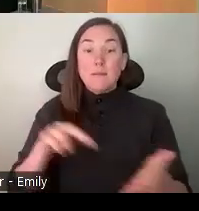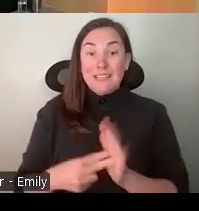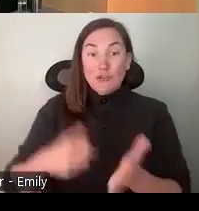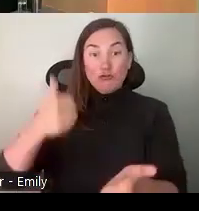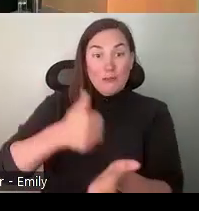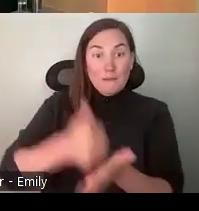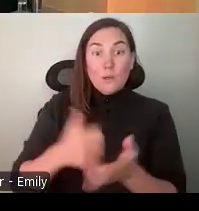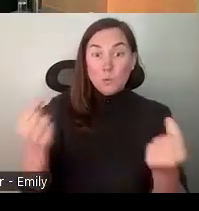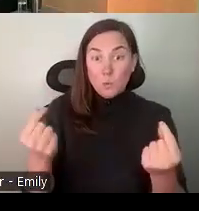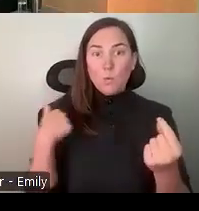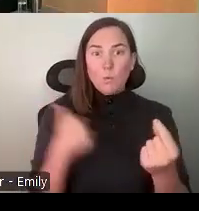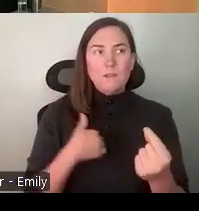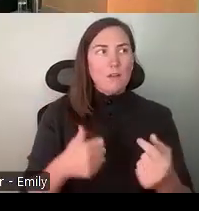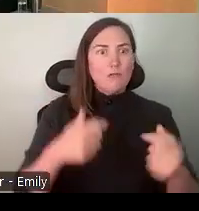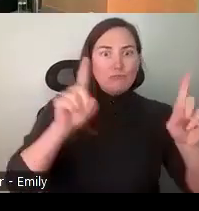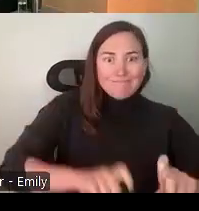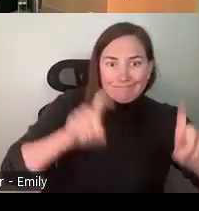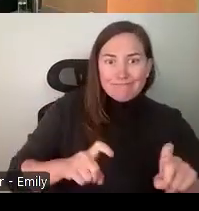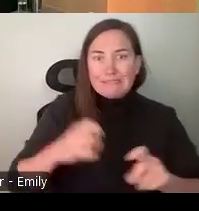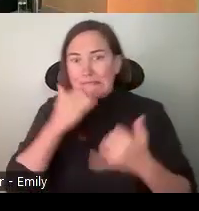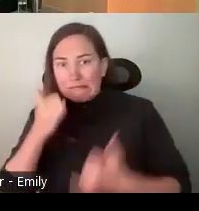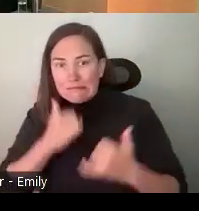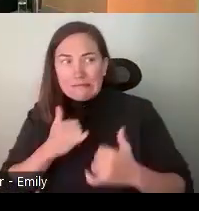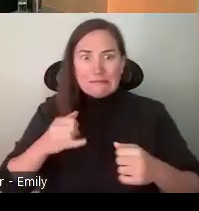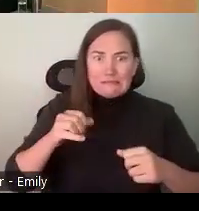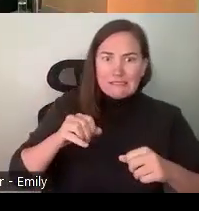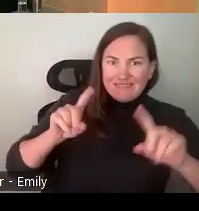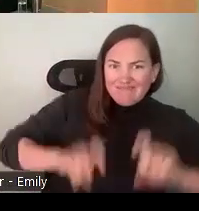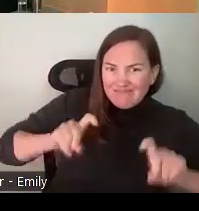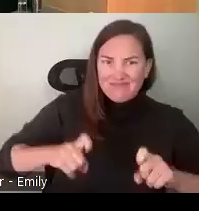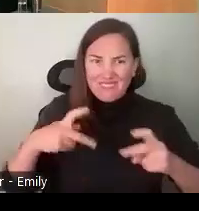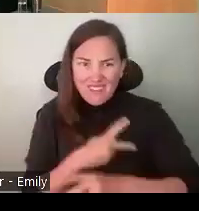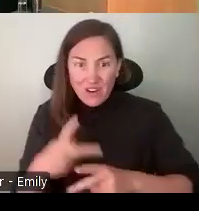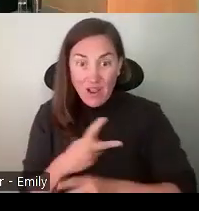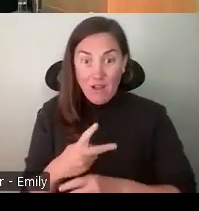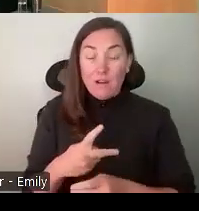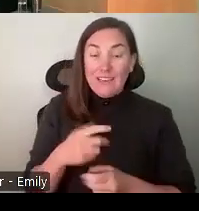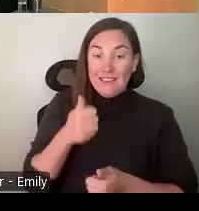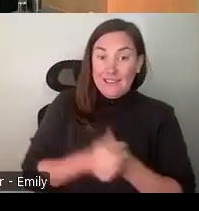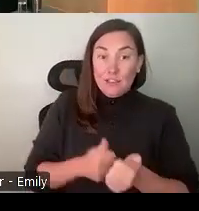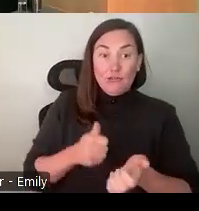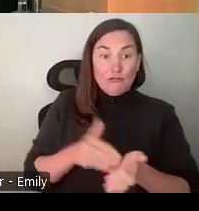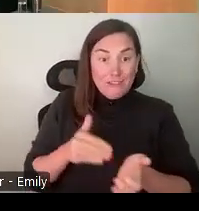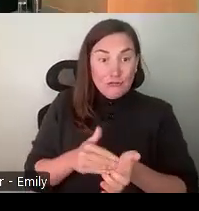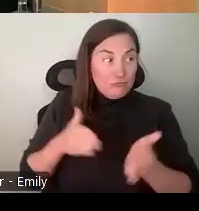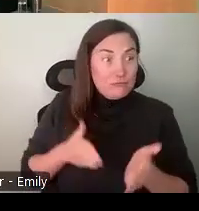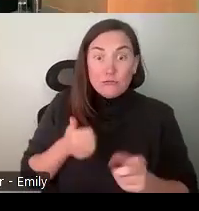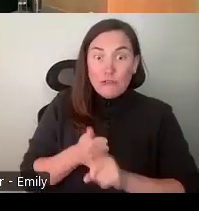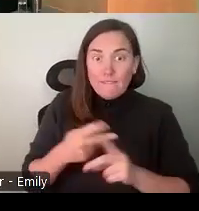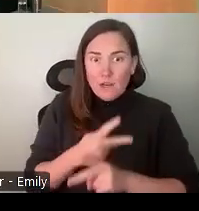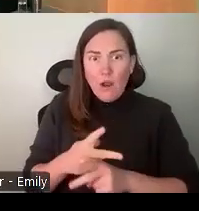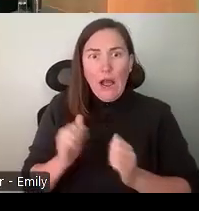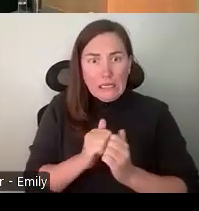trial and error process as the clinician works to find a treatment that works for a given individual. And as a result,